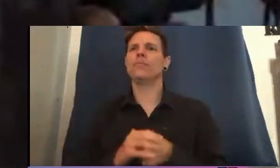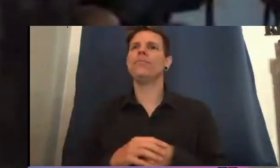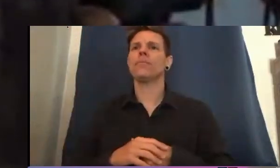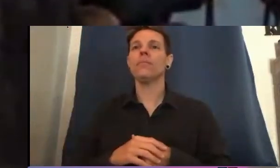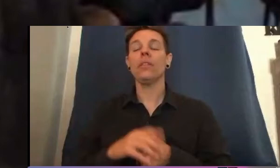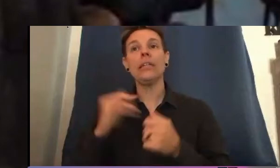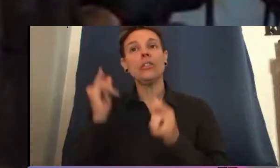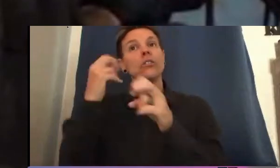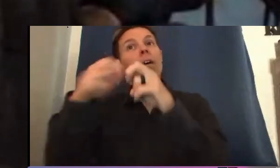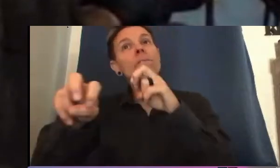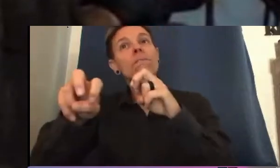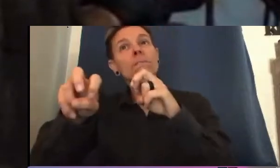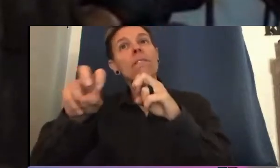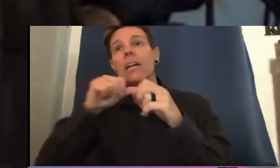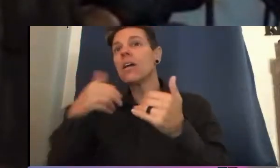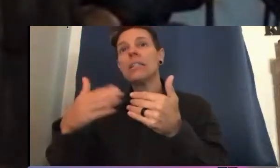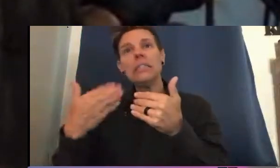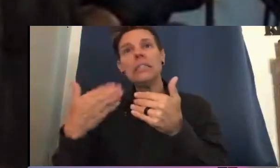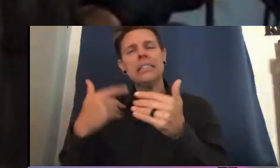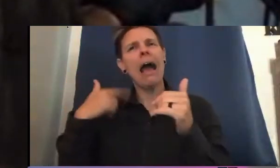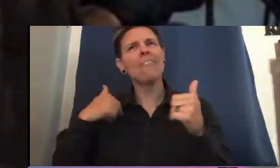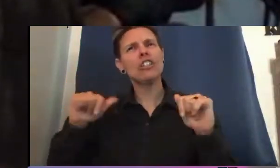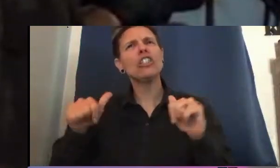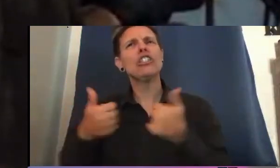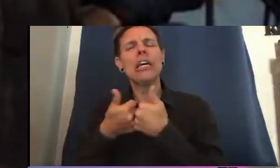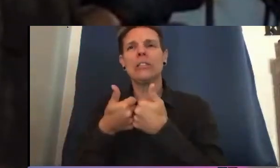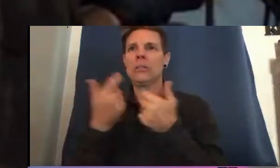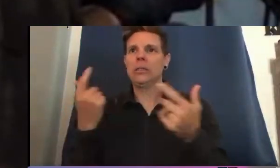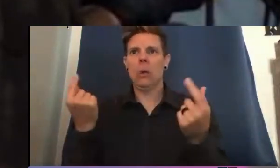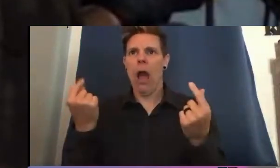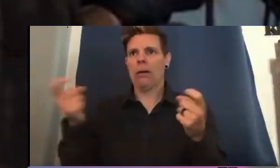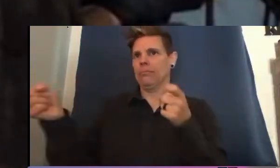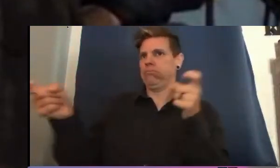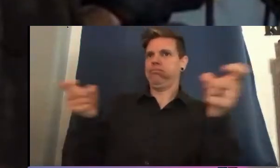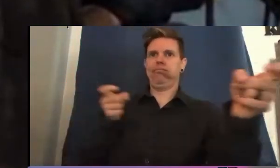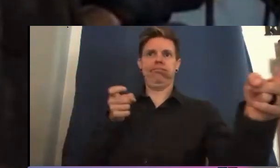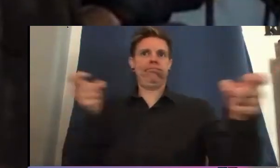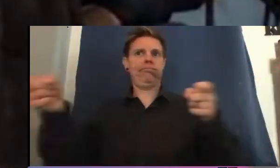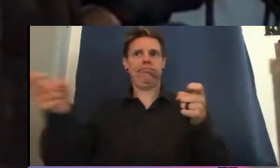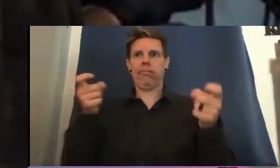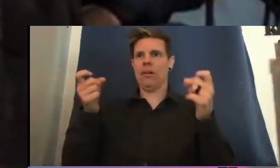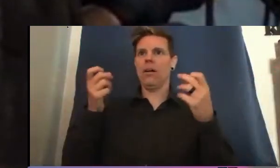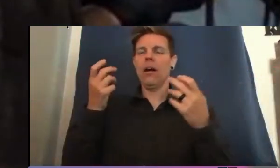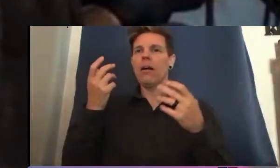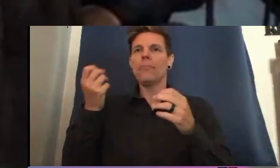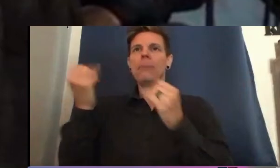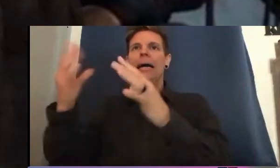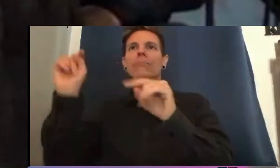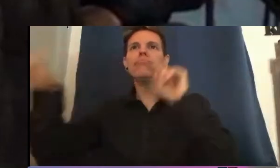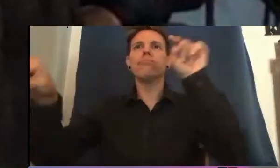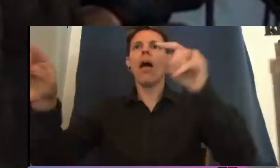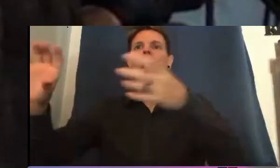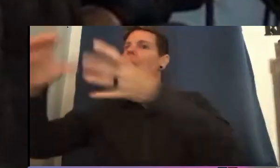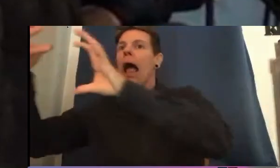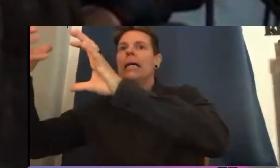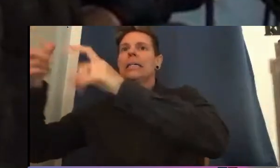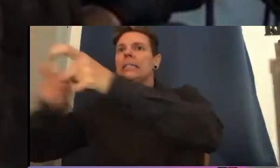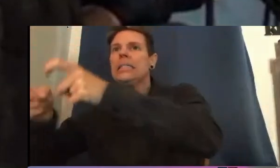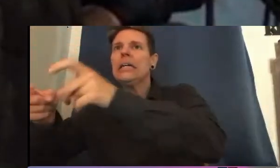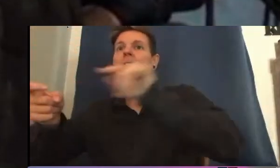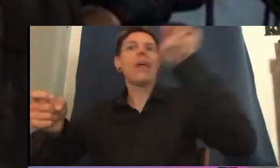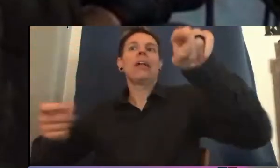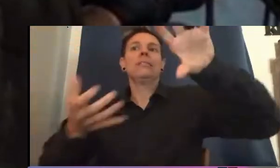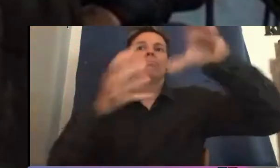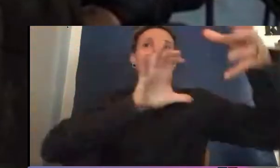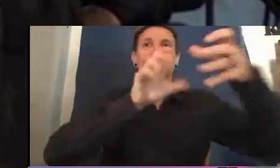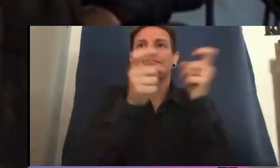times and managing numerous different disruptions. I too want to say that